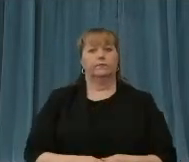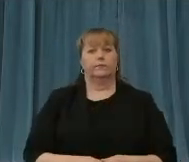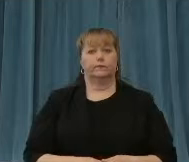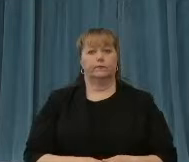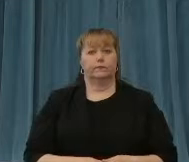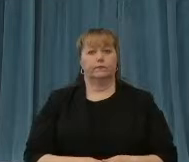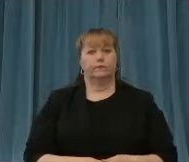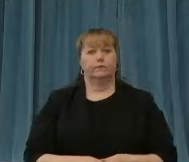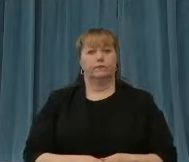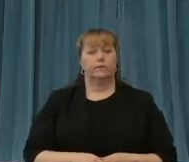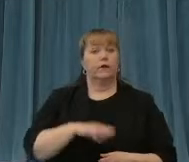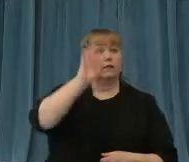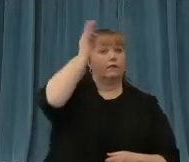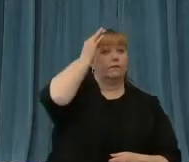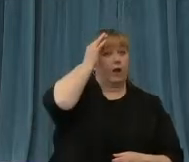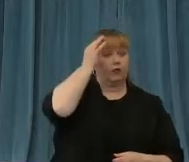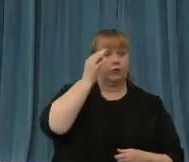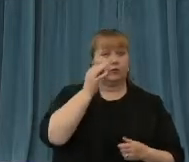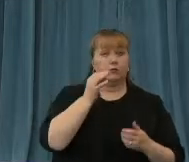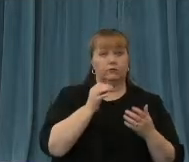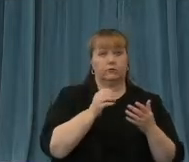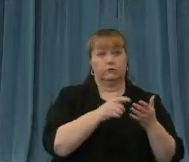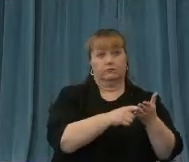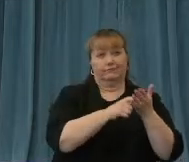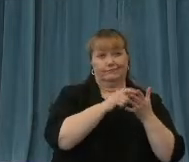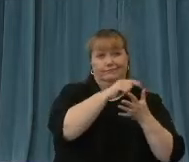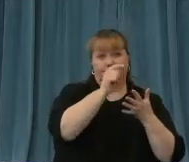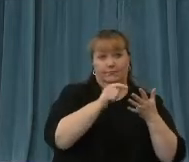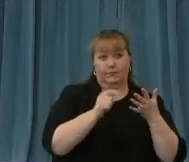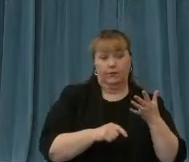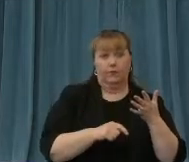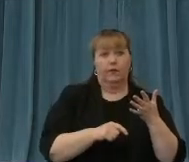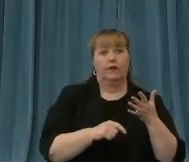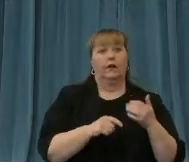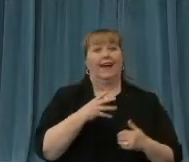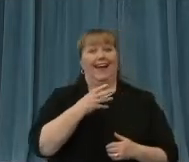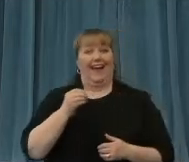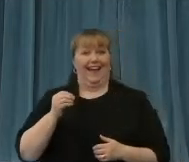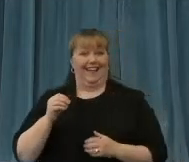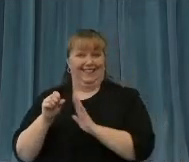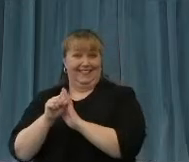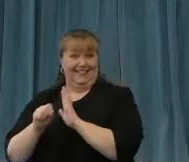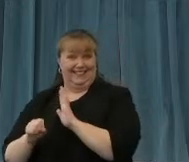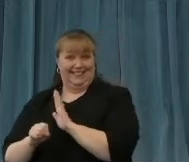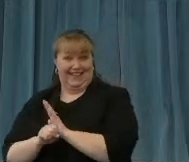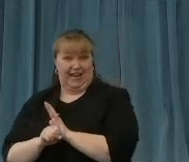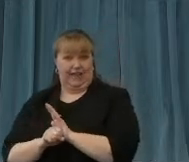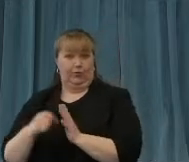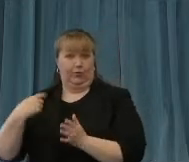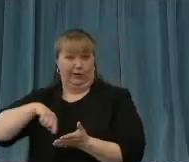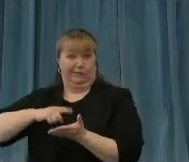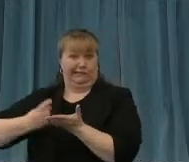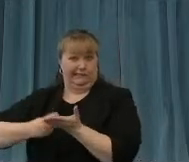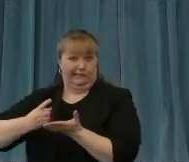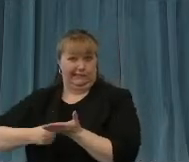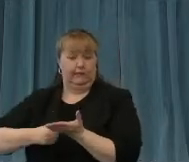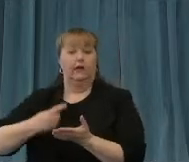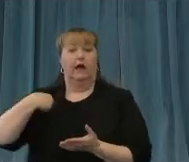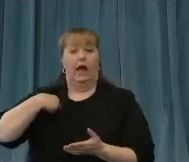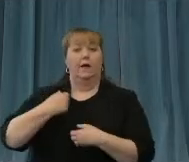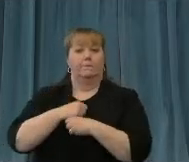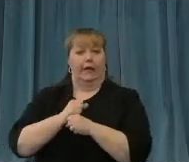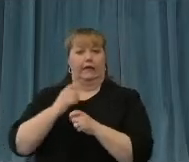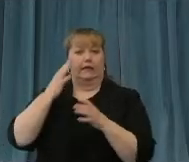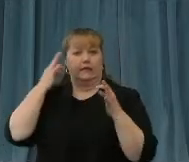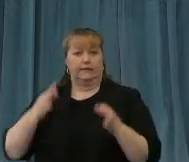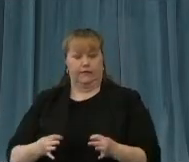the federal government criteria and after extensive discussions with Superintendent Ebert, I've made the difficult decision to